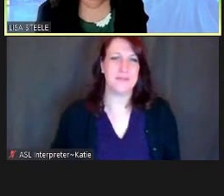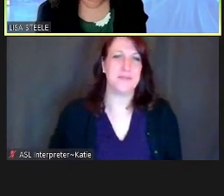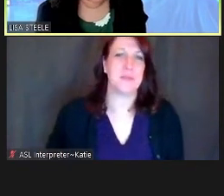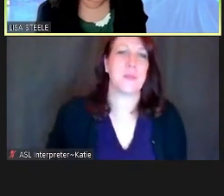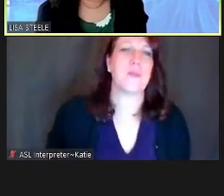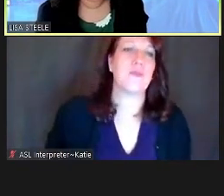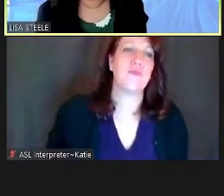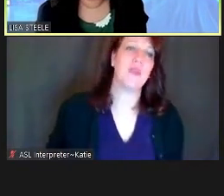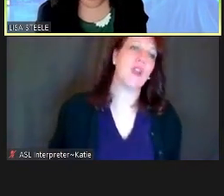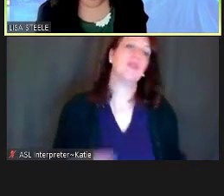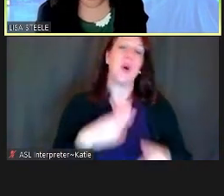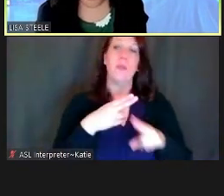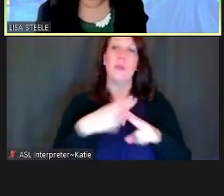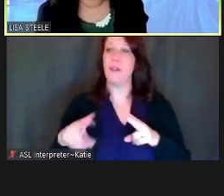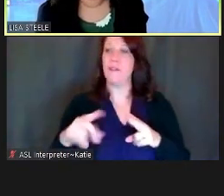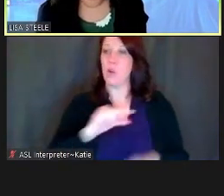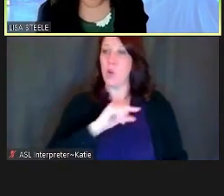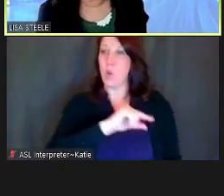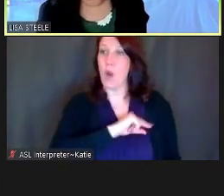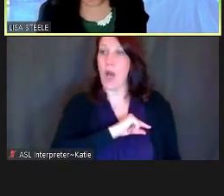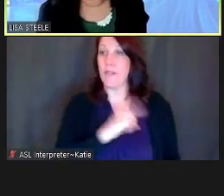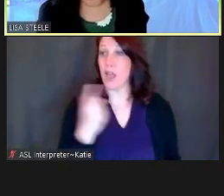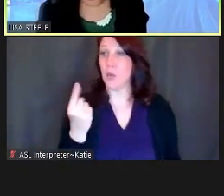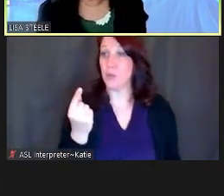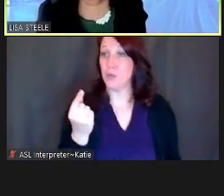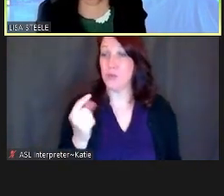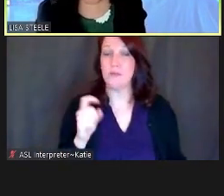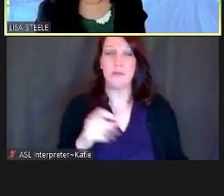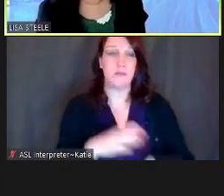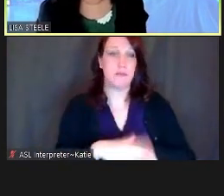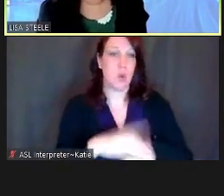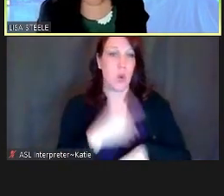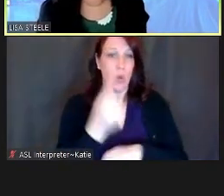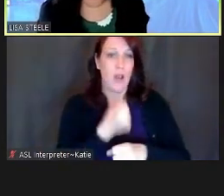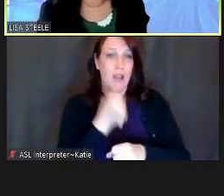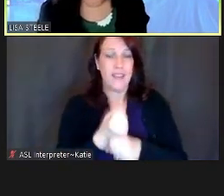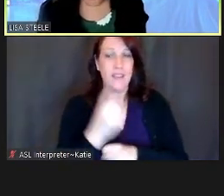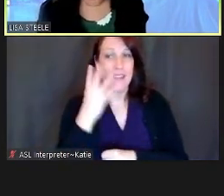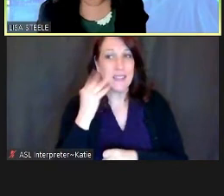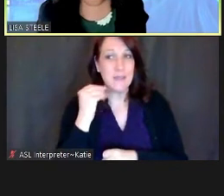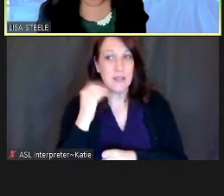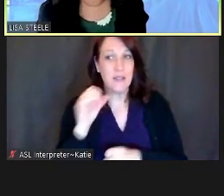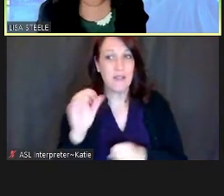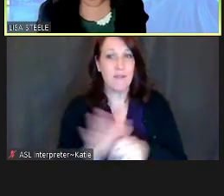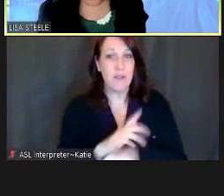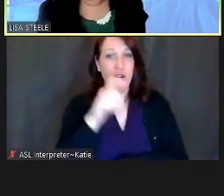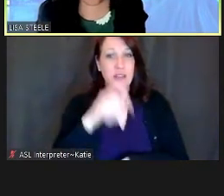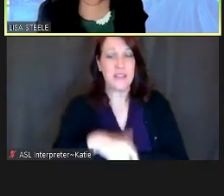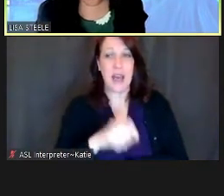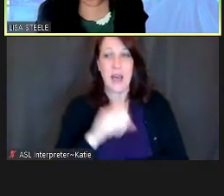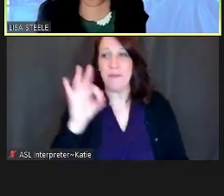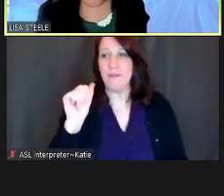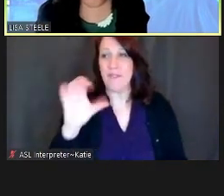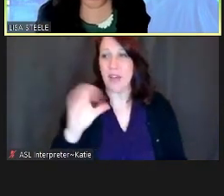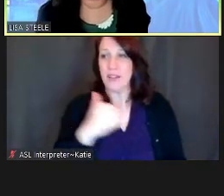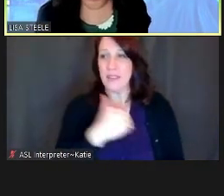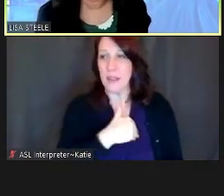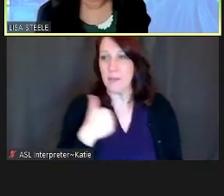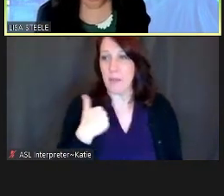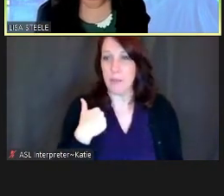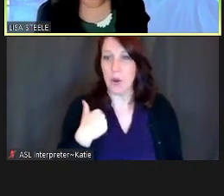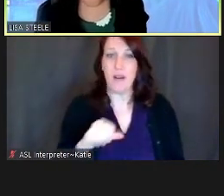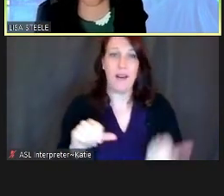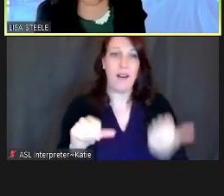So briefly, the qualifications are that you have to have at least 1 year of experience as a full-time faculty member, assistant